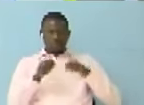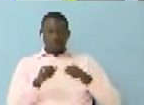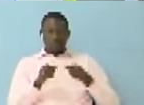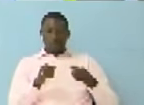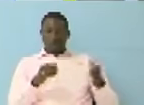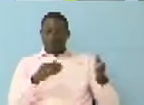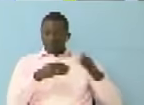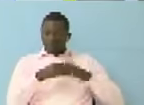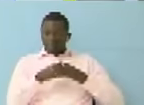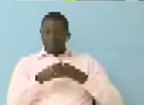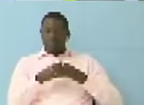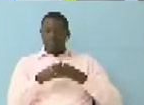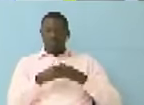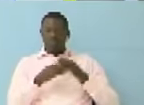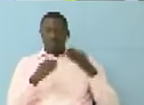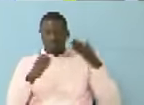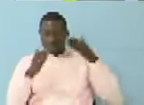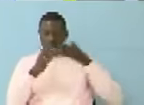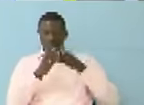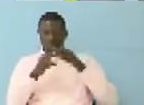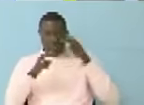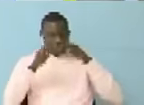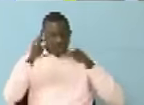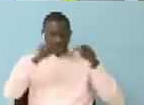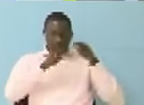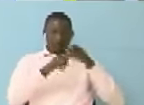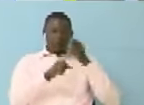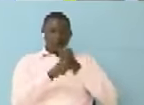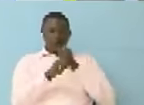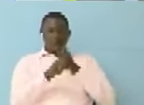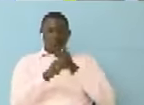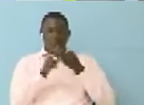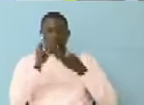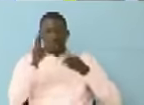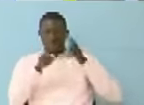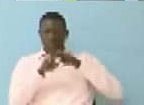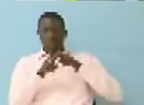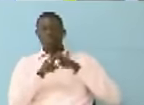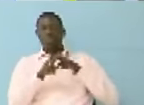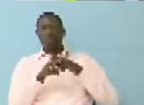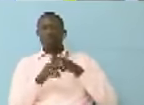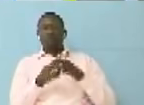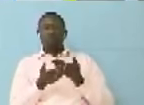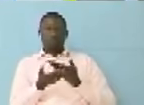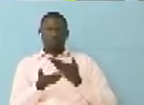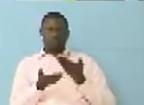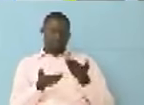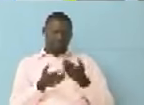conclude, will reach some findings and make its own conclusions.